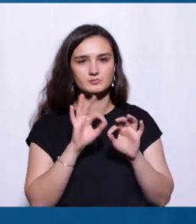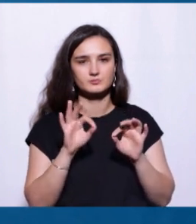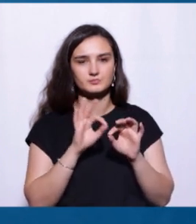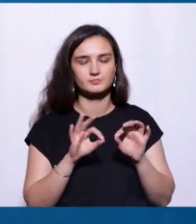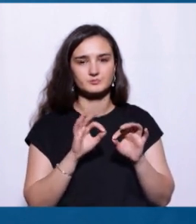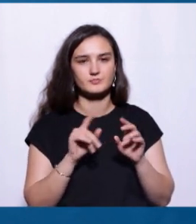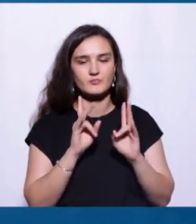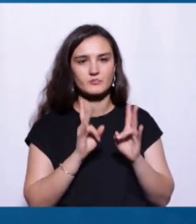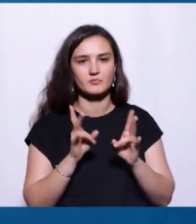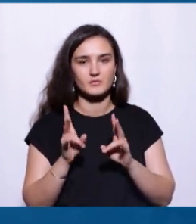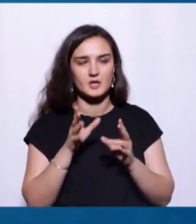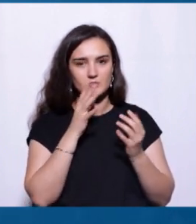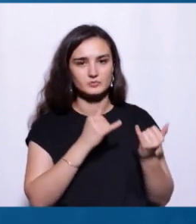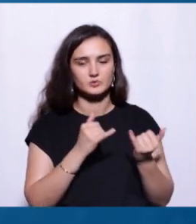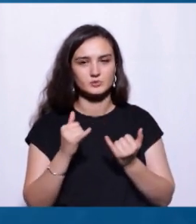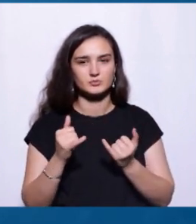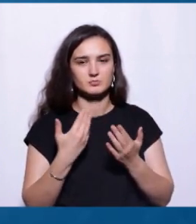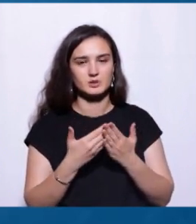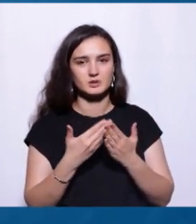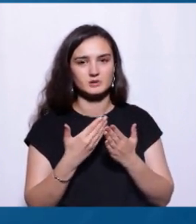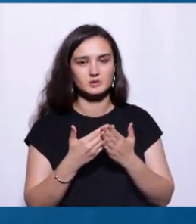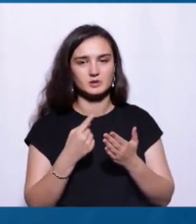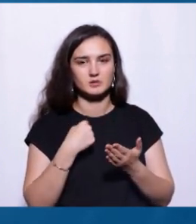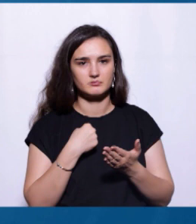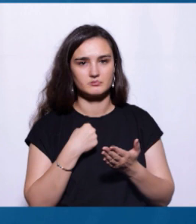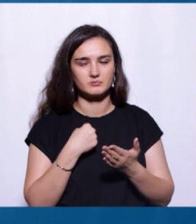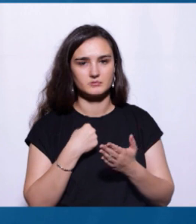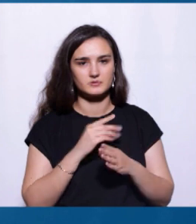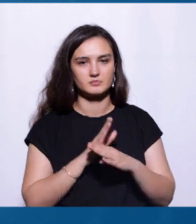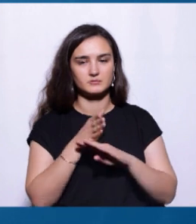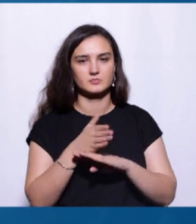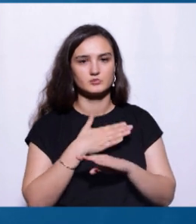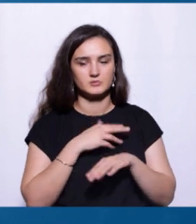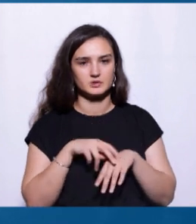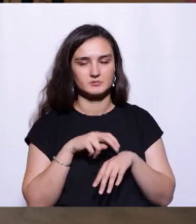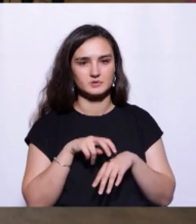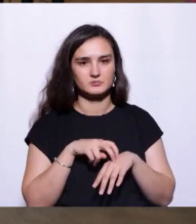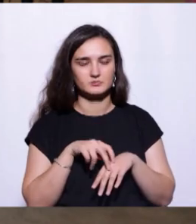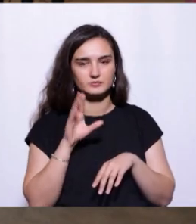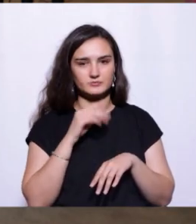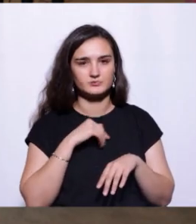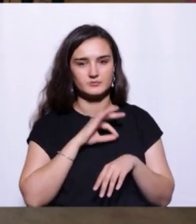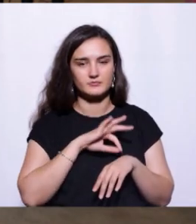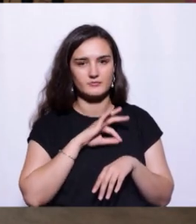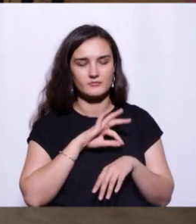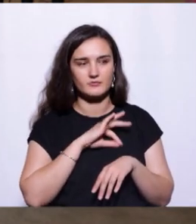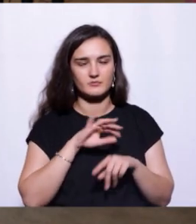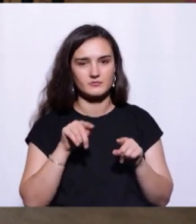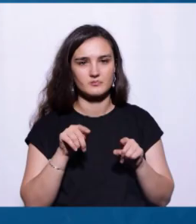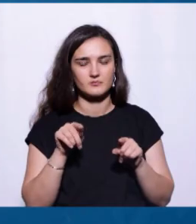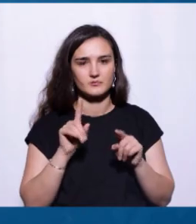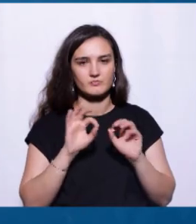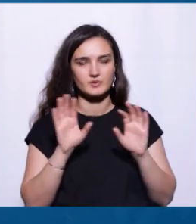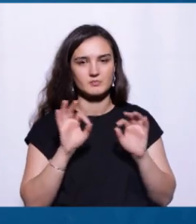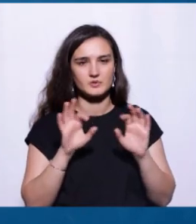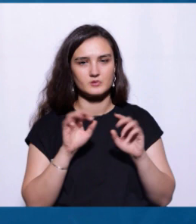things that are happening in the moment. For example, I am visiting my doctor. We use the present continuous tense to